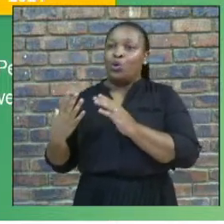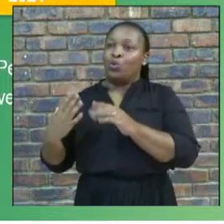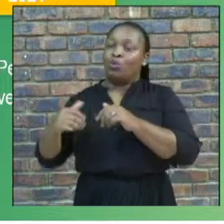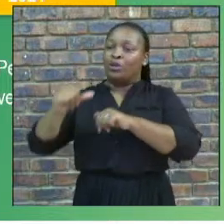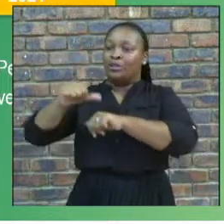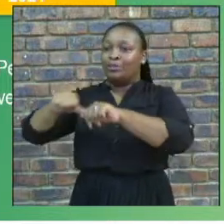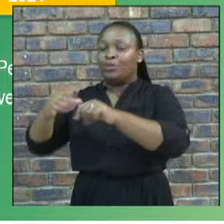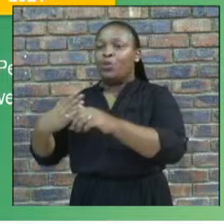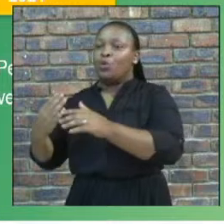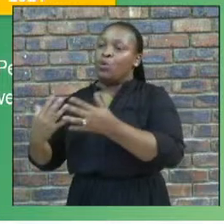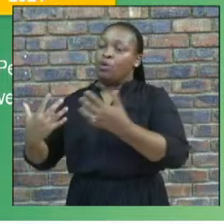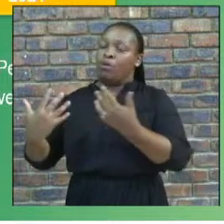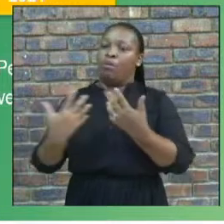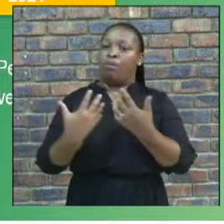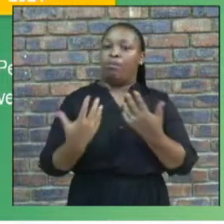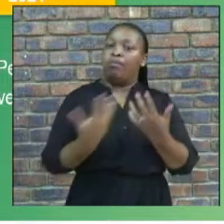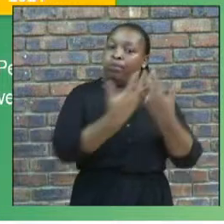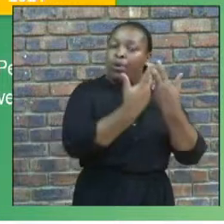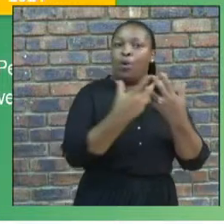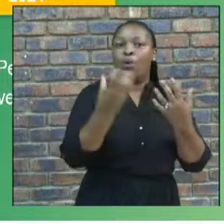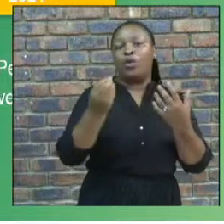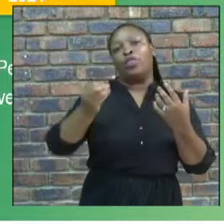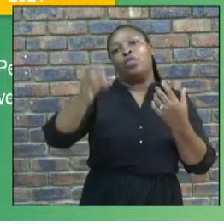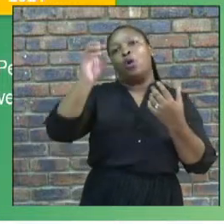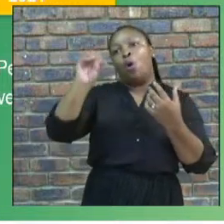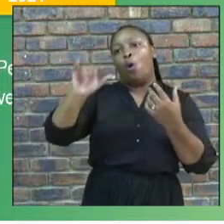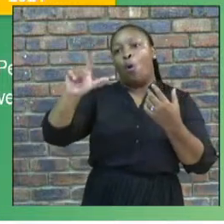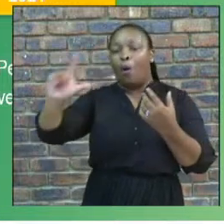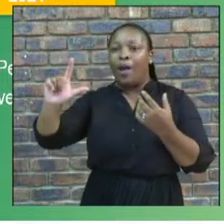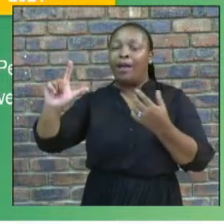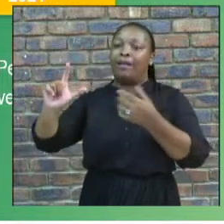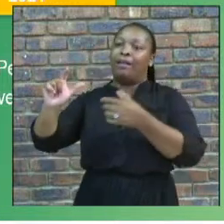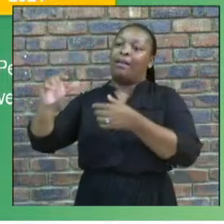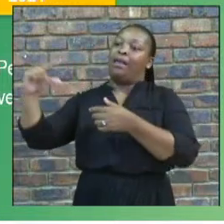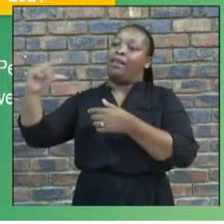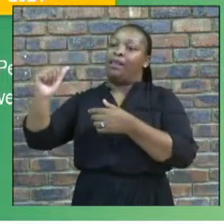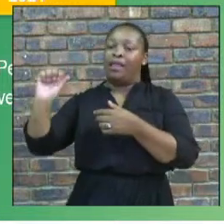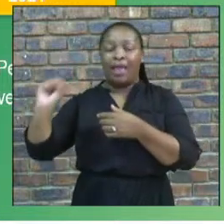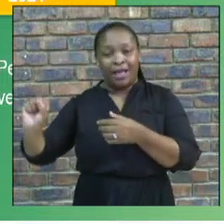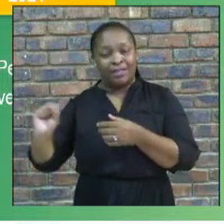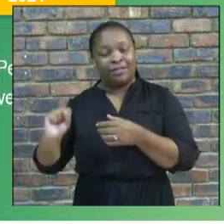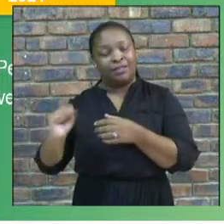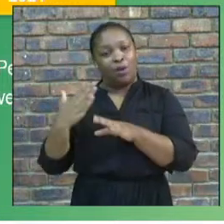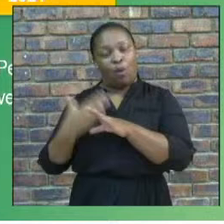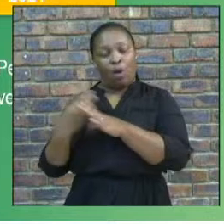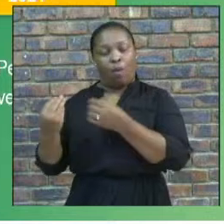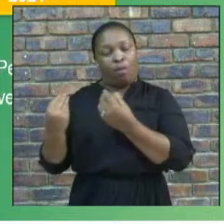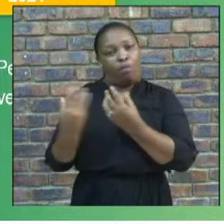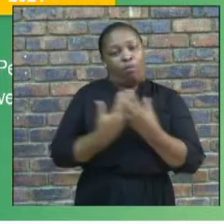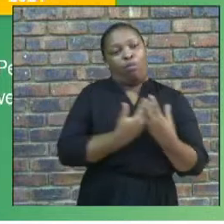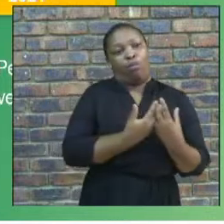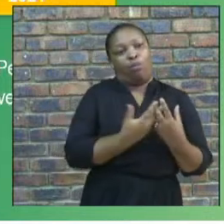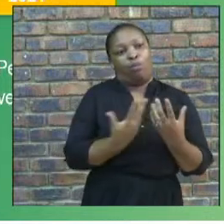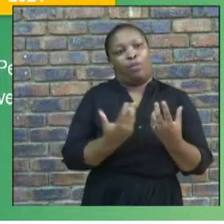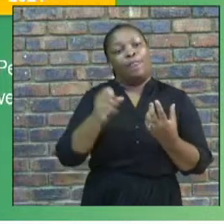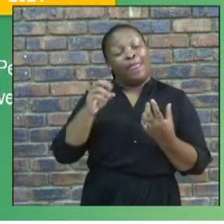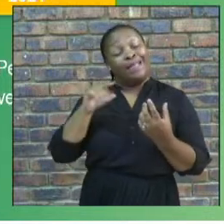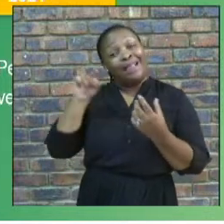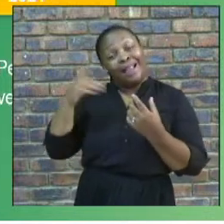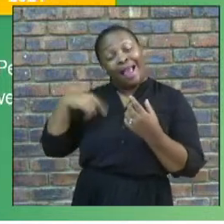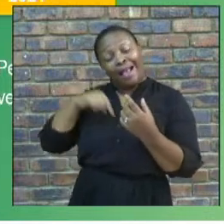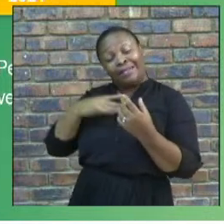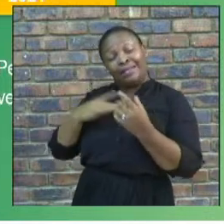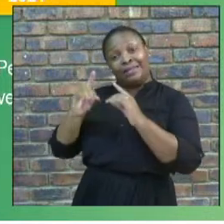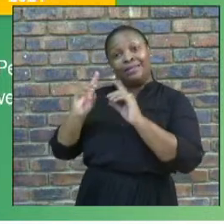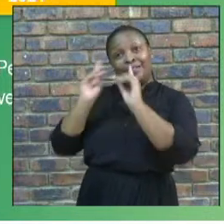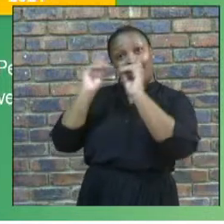gas, they were appendage to that act. Then, as the department has